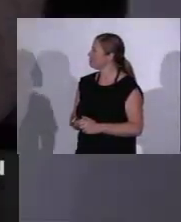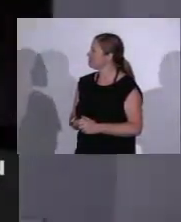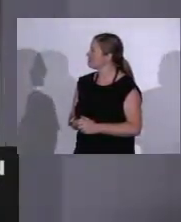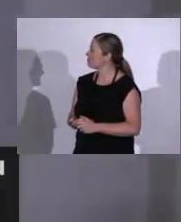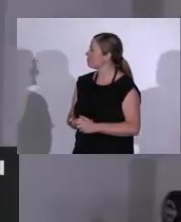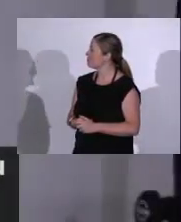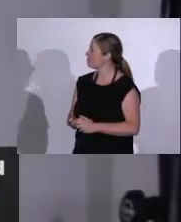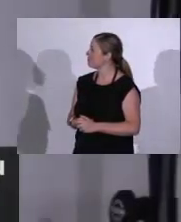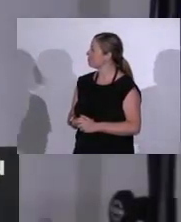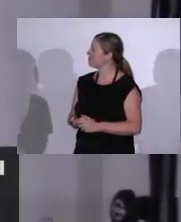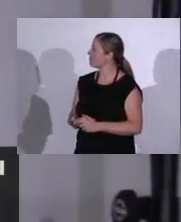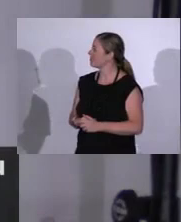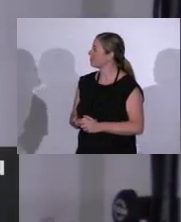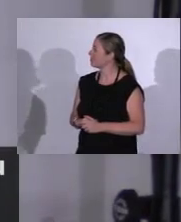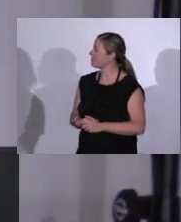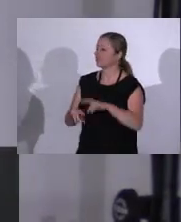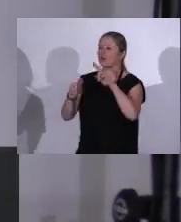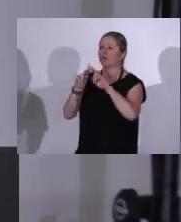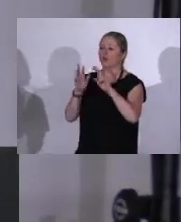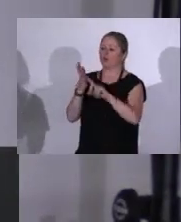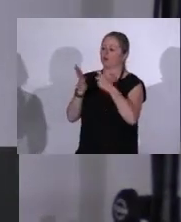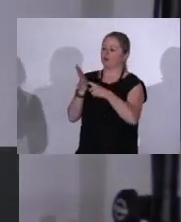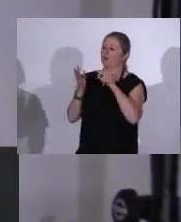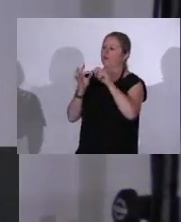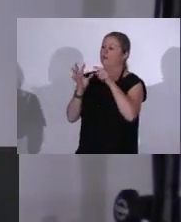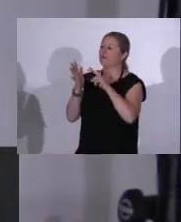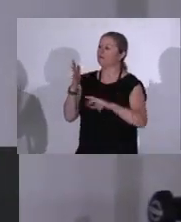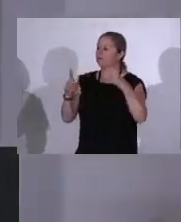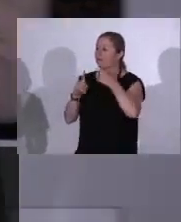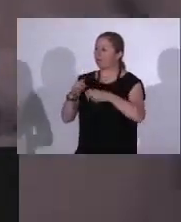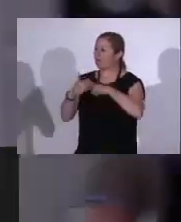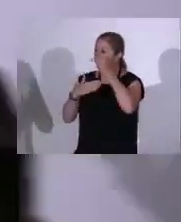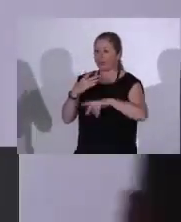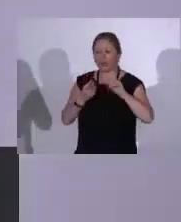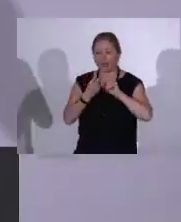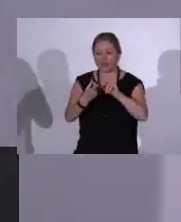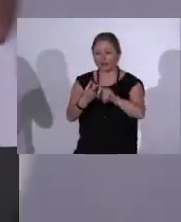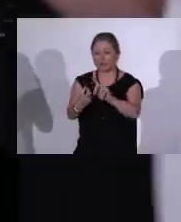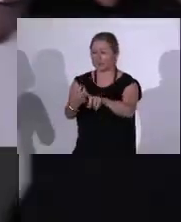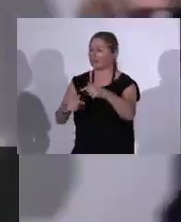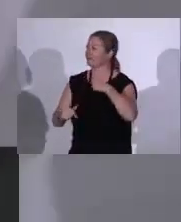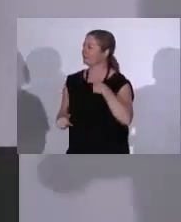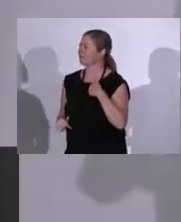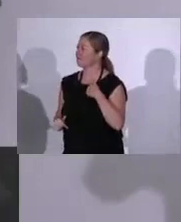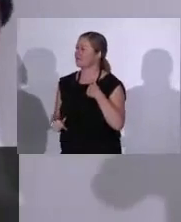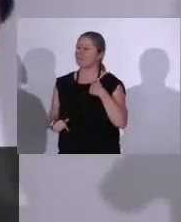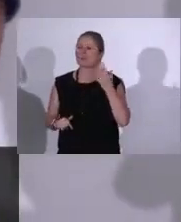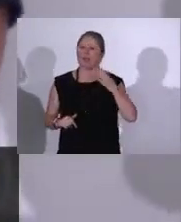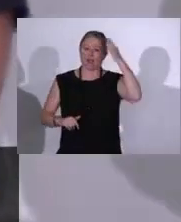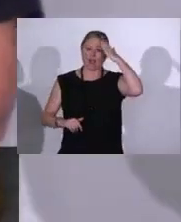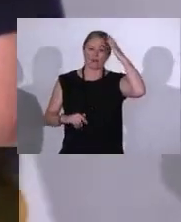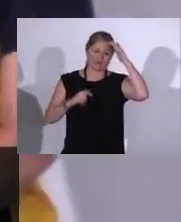And would you like to give a quick overview of what that is? Yeah, I'm more than happy to do that. So I have a couple of hats, not just being my mum hat.